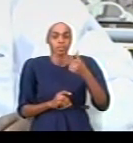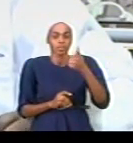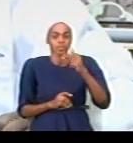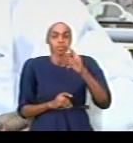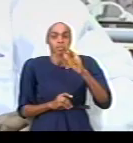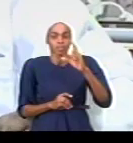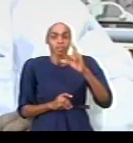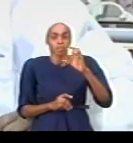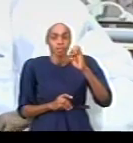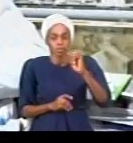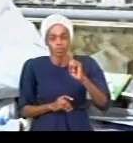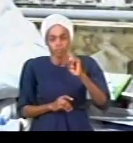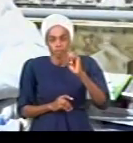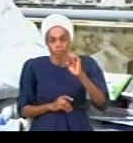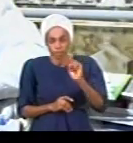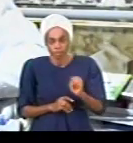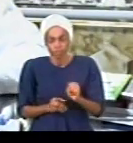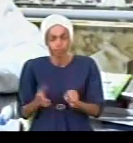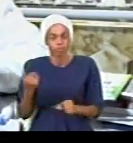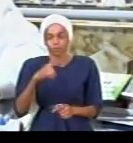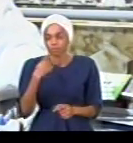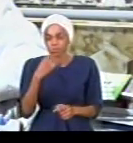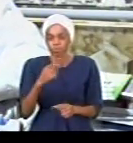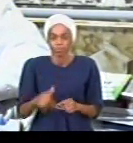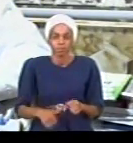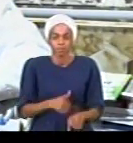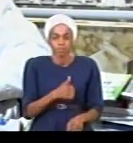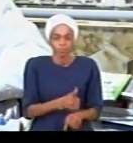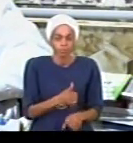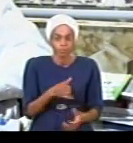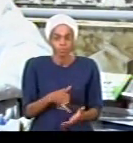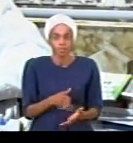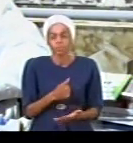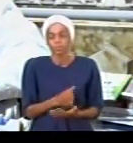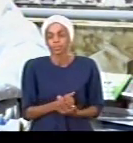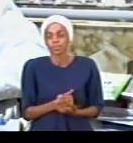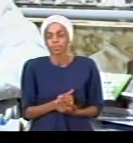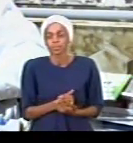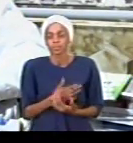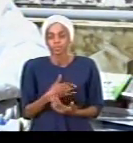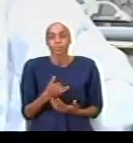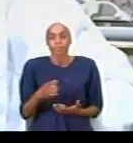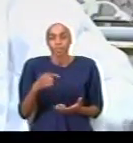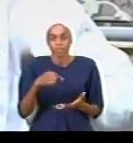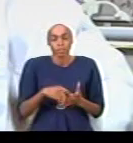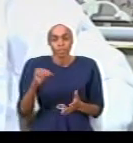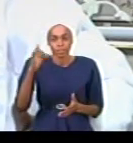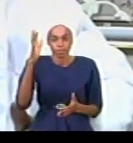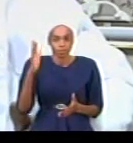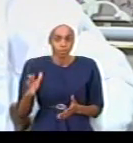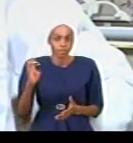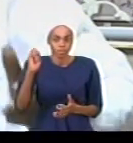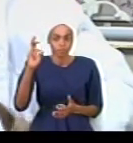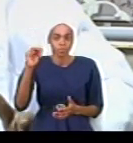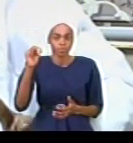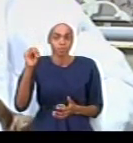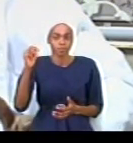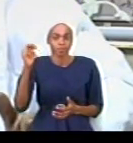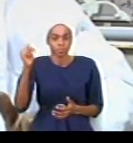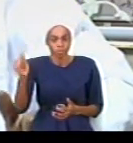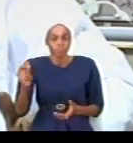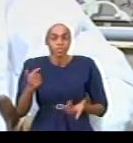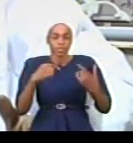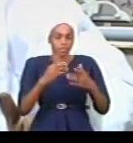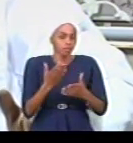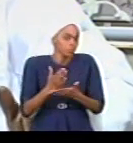by a lady nurse I know he was admitted in a private hospital here in Abba at that point he